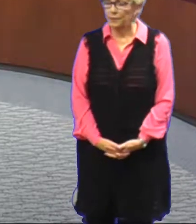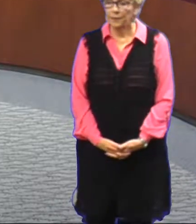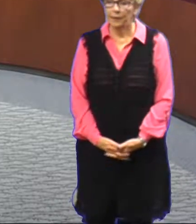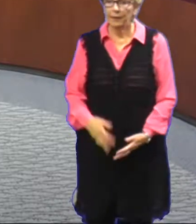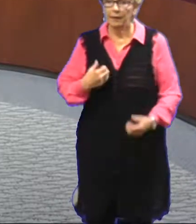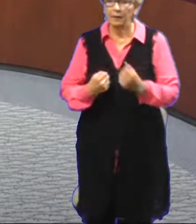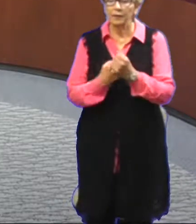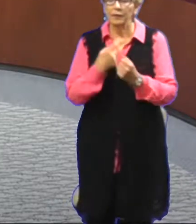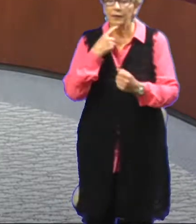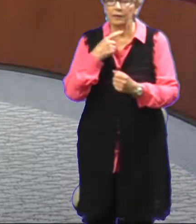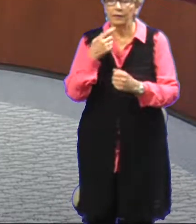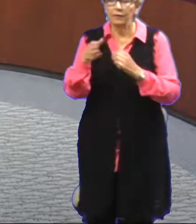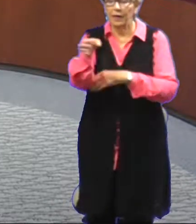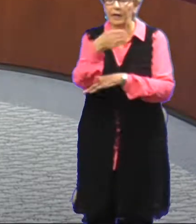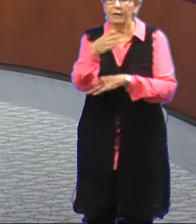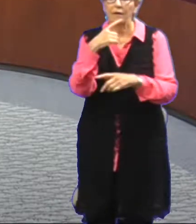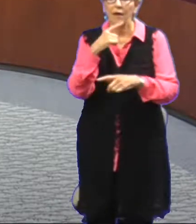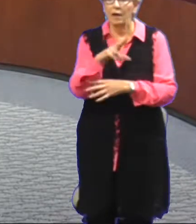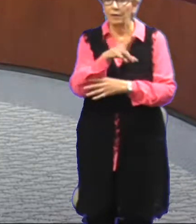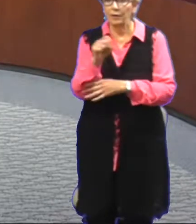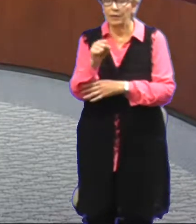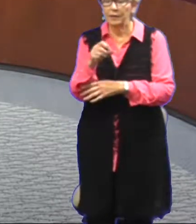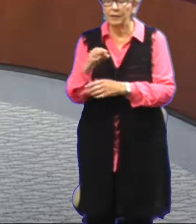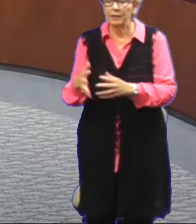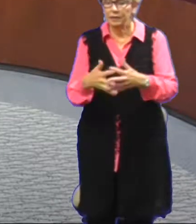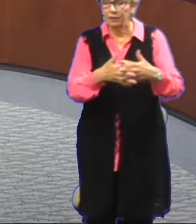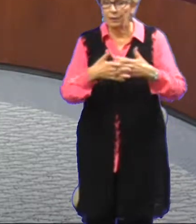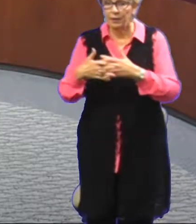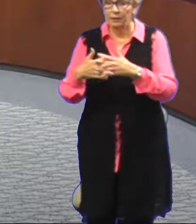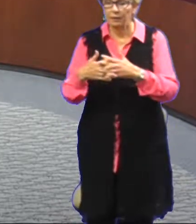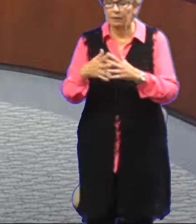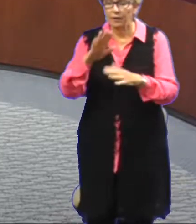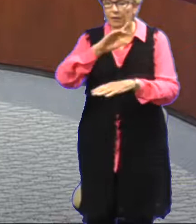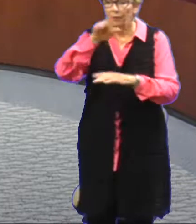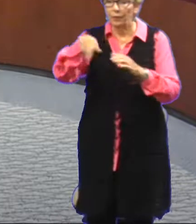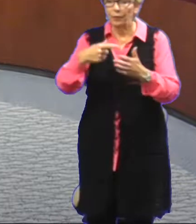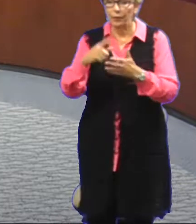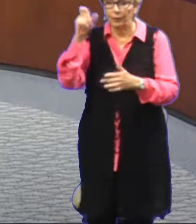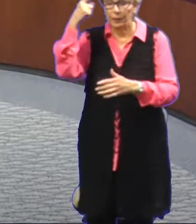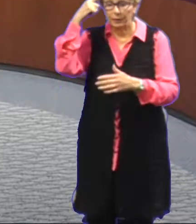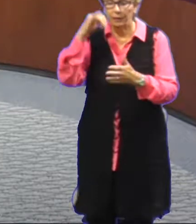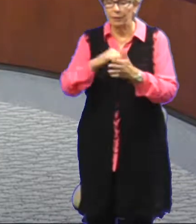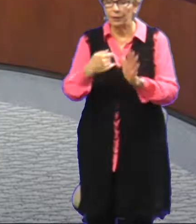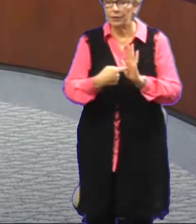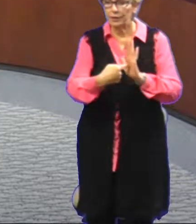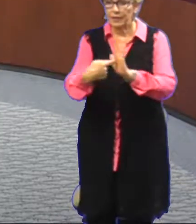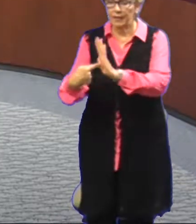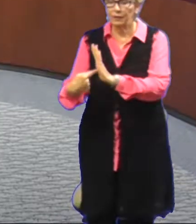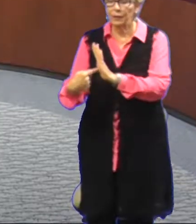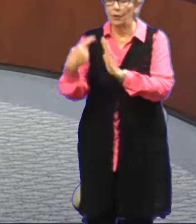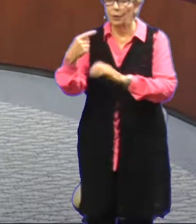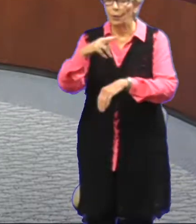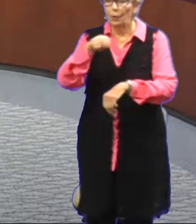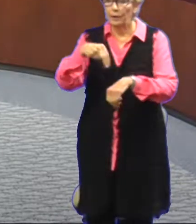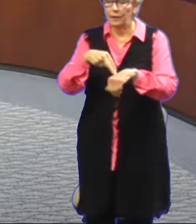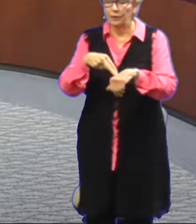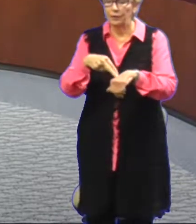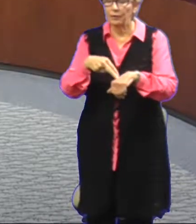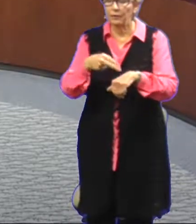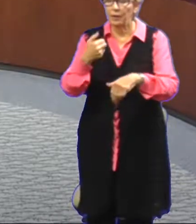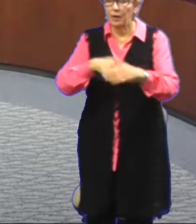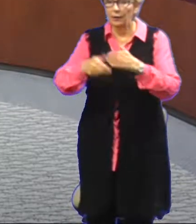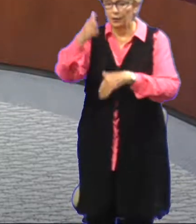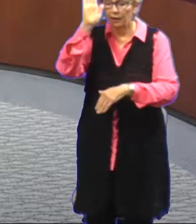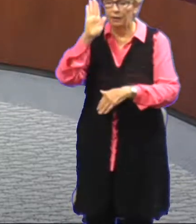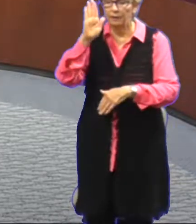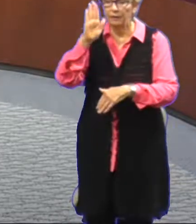I pledge allegiance to the flag of the United States of America and to the republic for which it stands, one nation